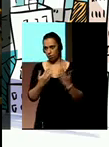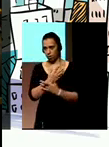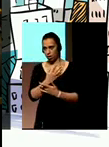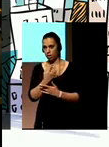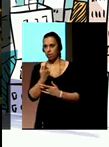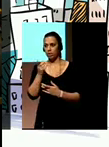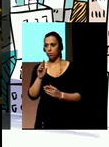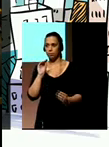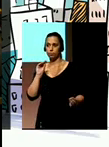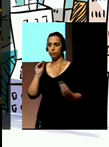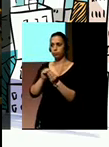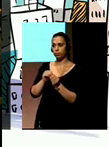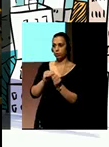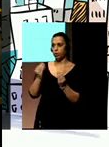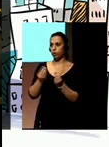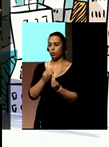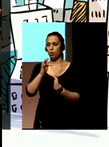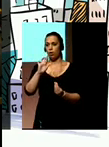because